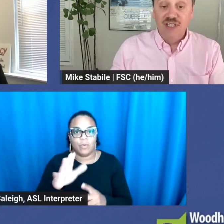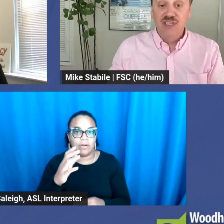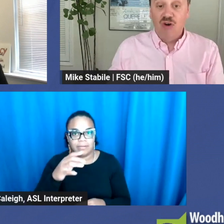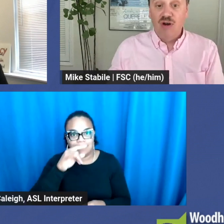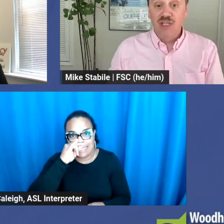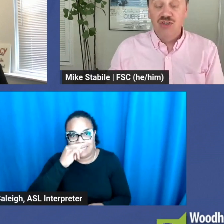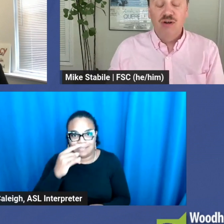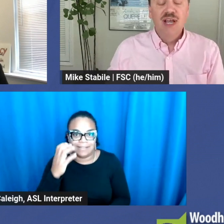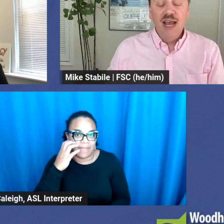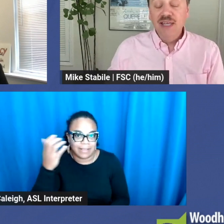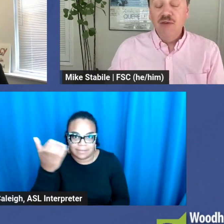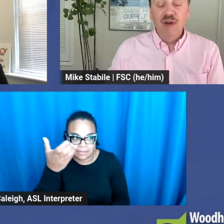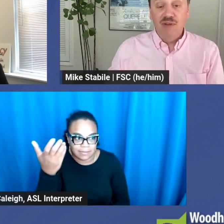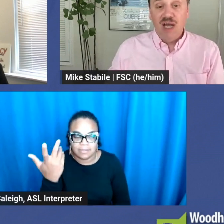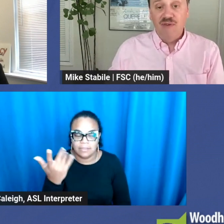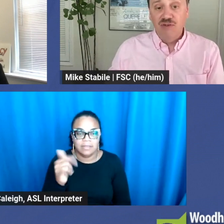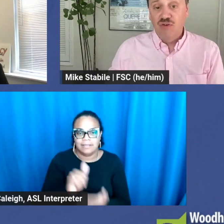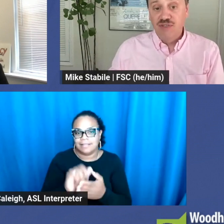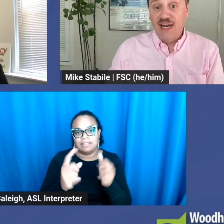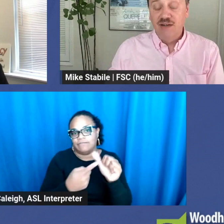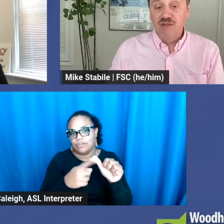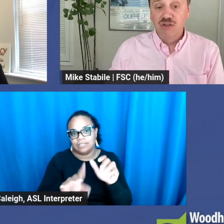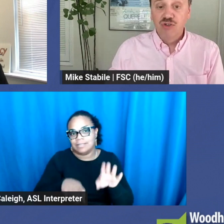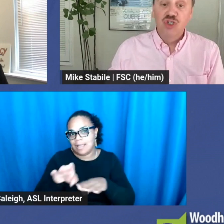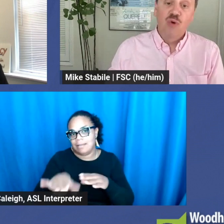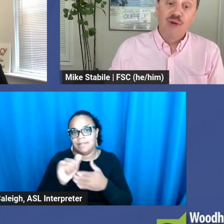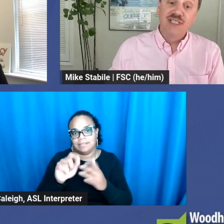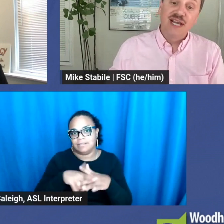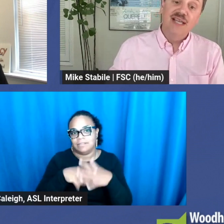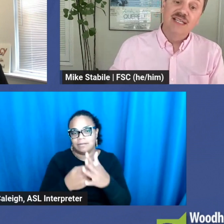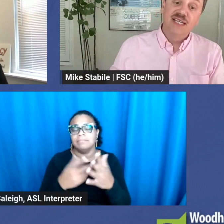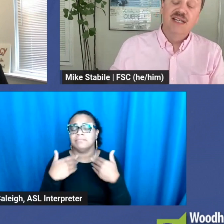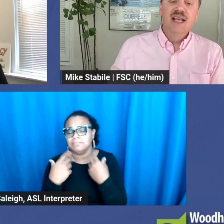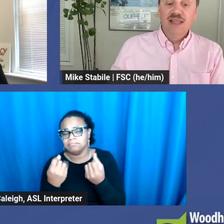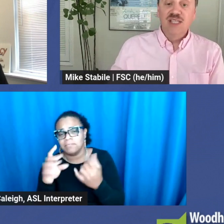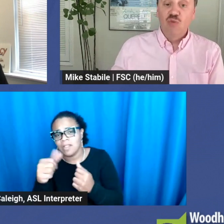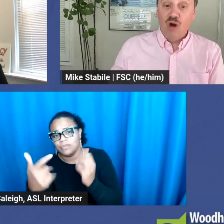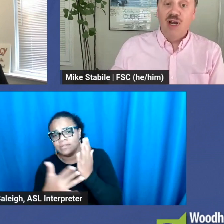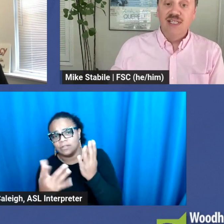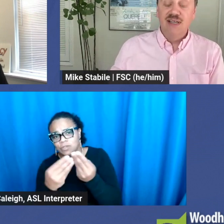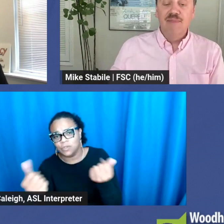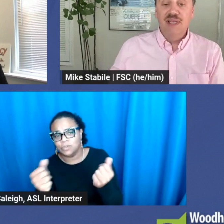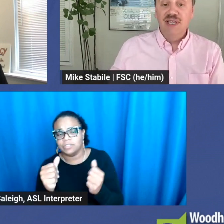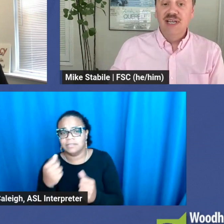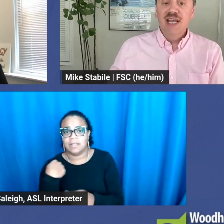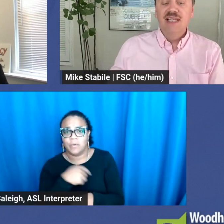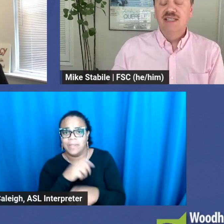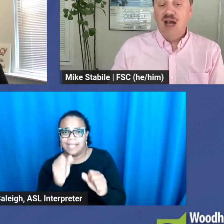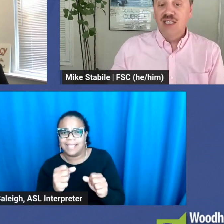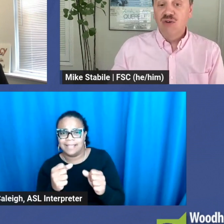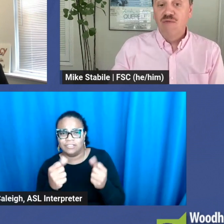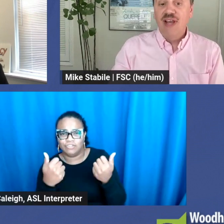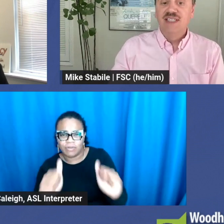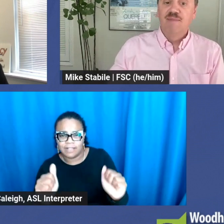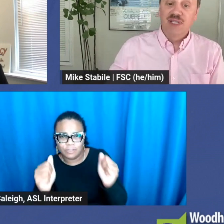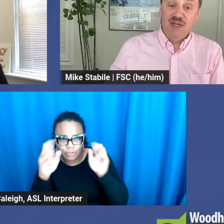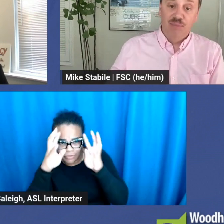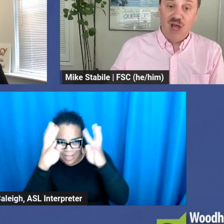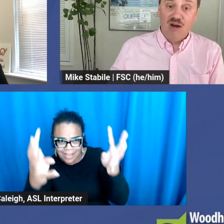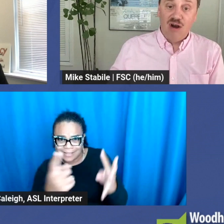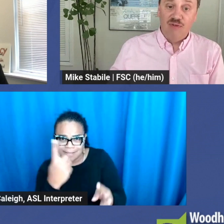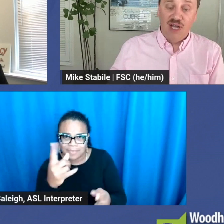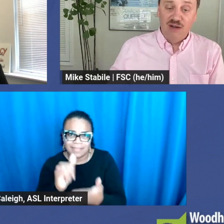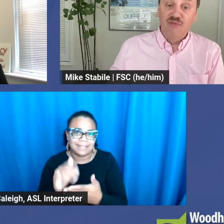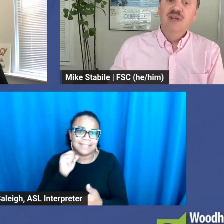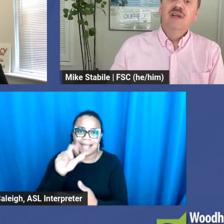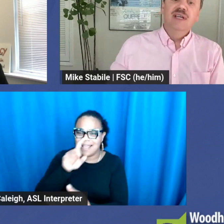right? If this is our concern. I think that we have a lot of other sort of technical solutions where we could say, hey, listen, let's work on something that is not so invasive, but is going to